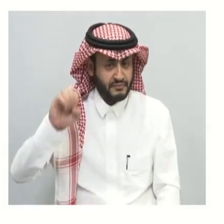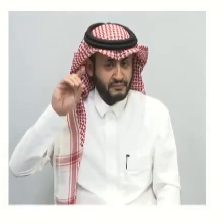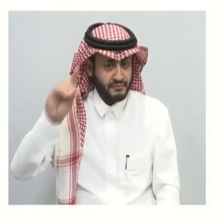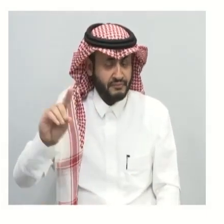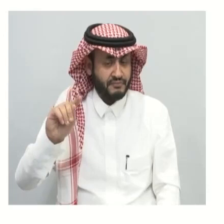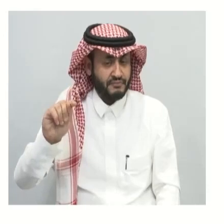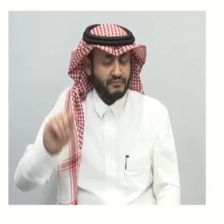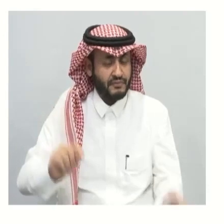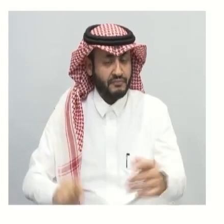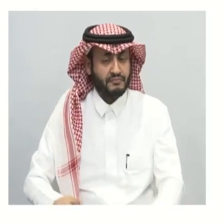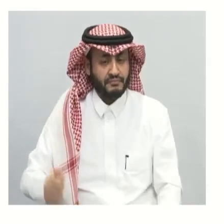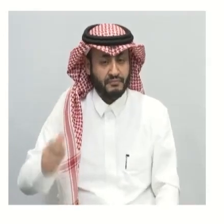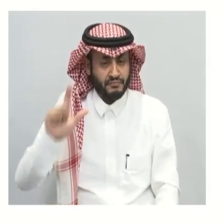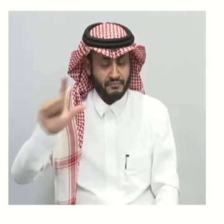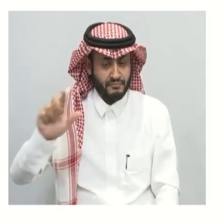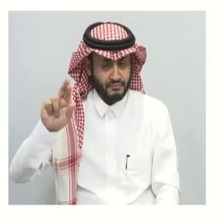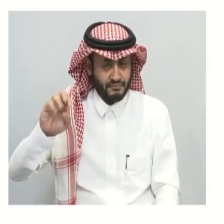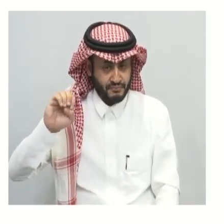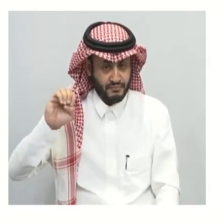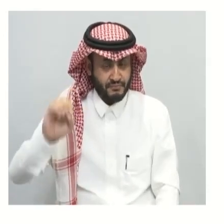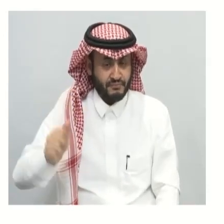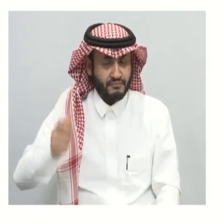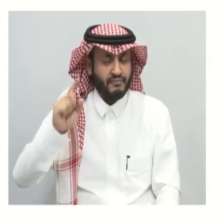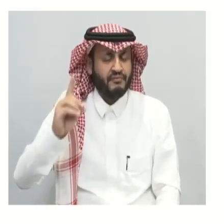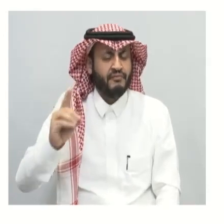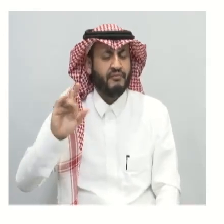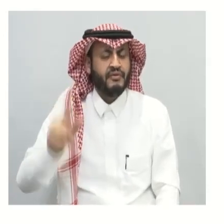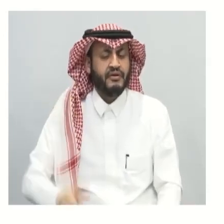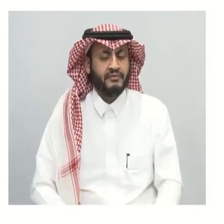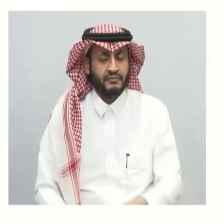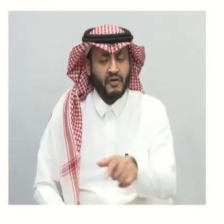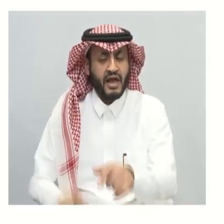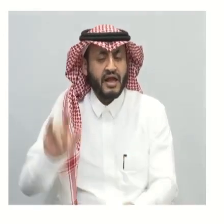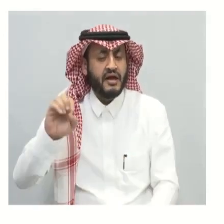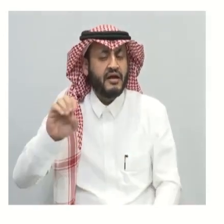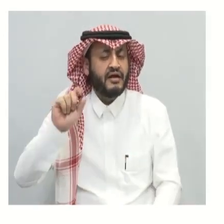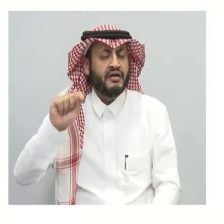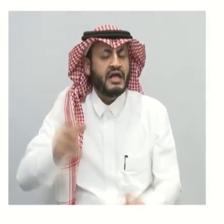comes at the end of the question, so I will use yet. Has your